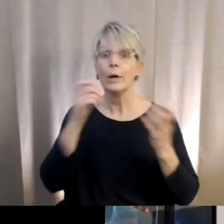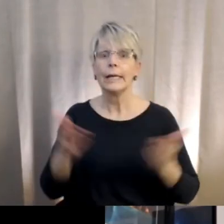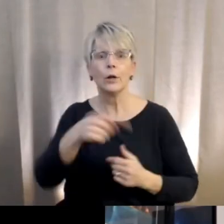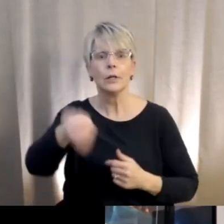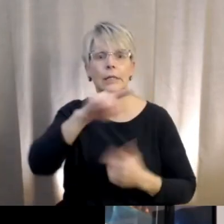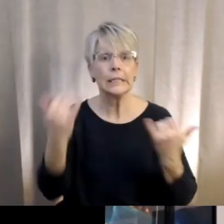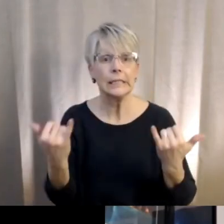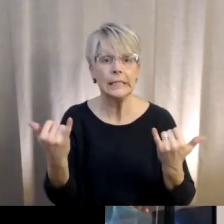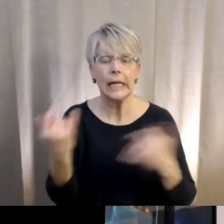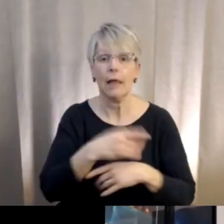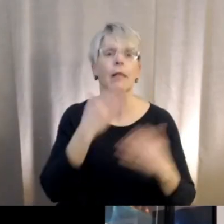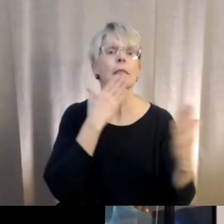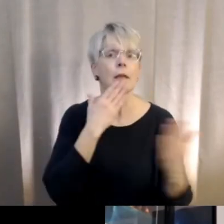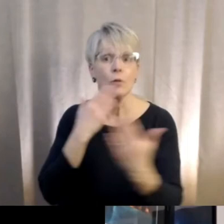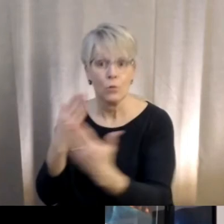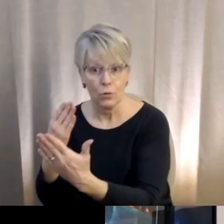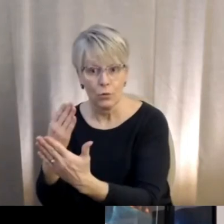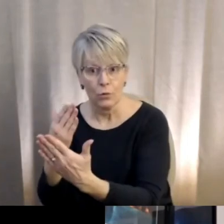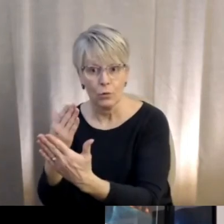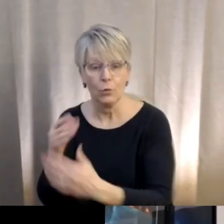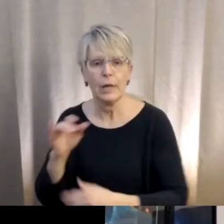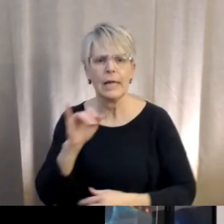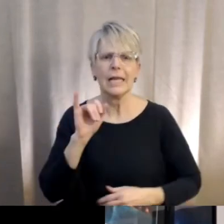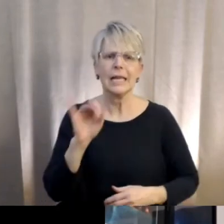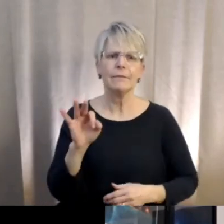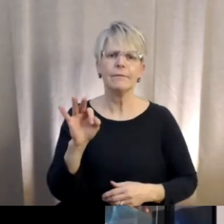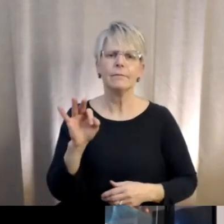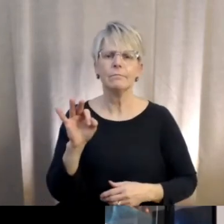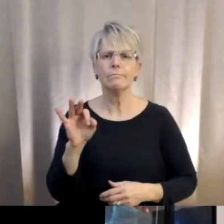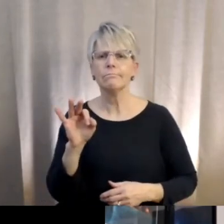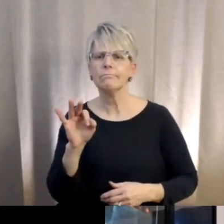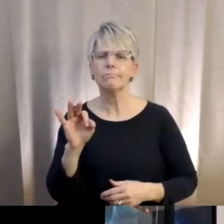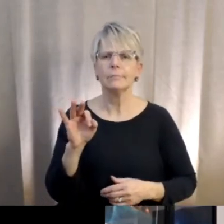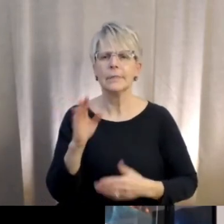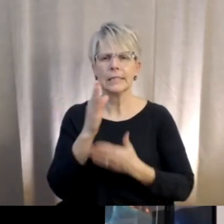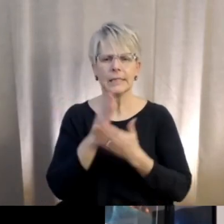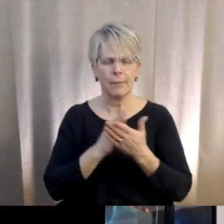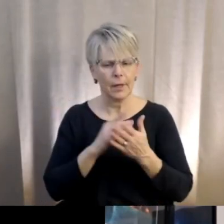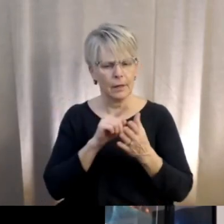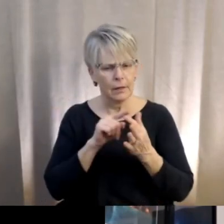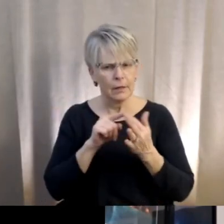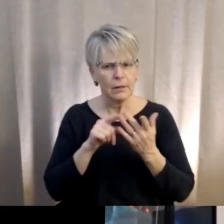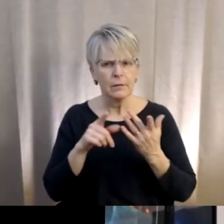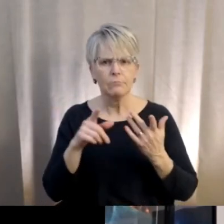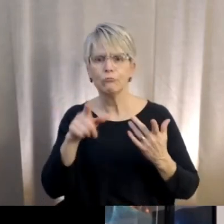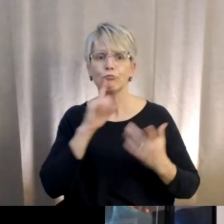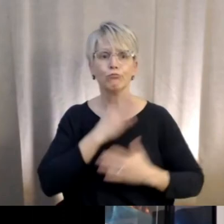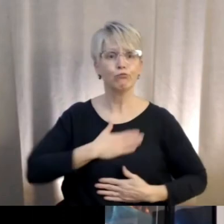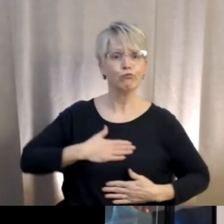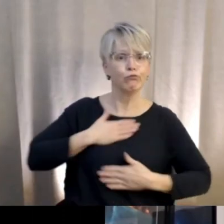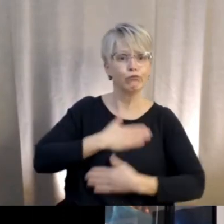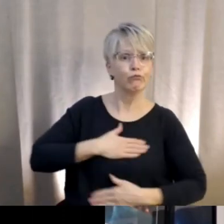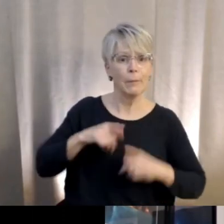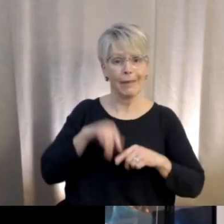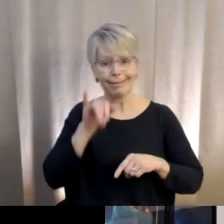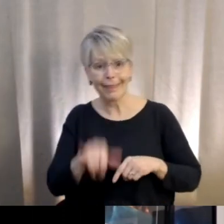you. And if there are things that you are genuinely and generally enjoying about this